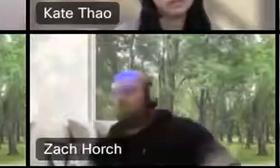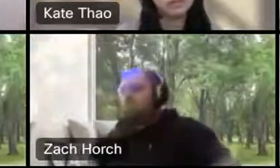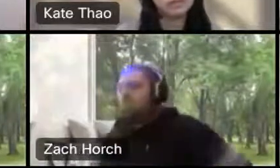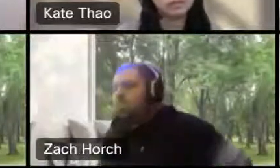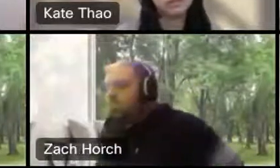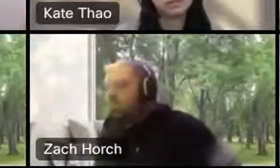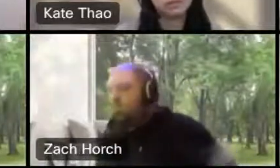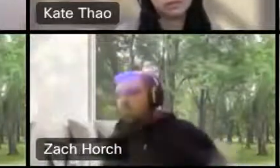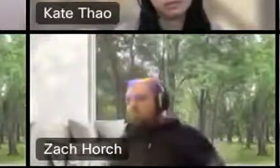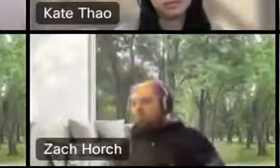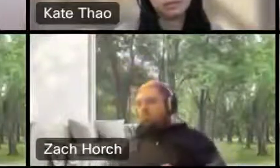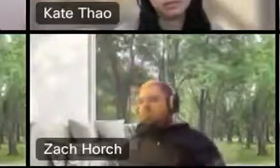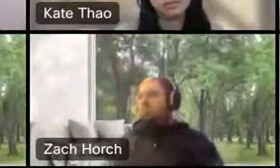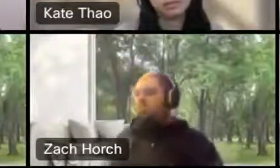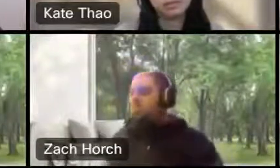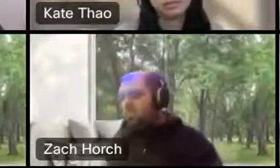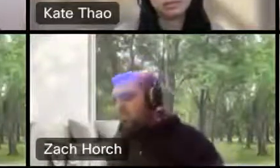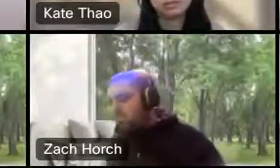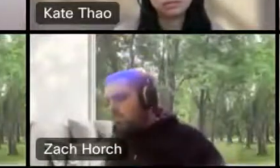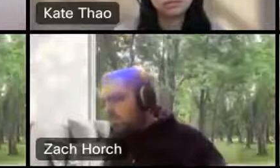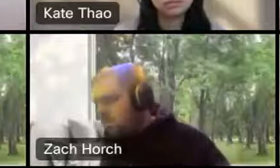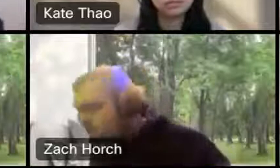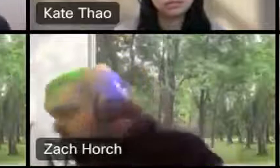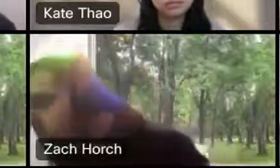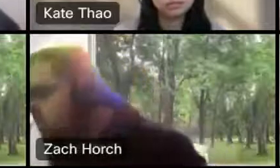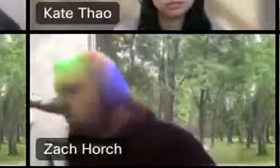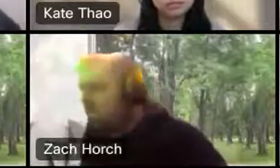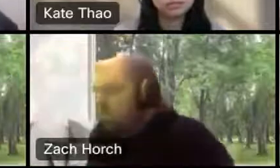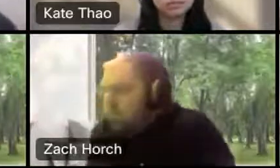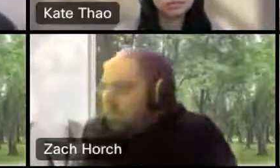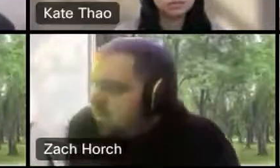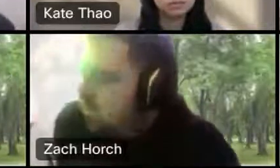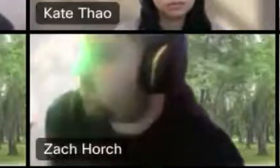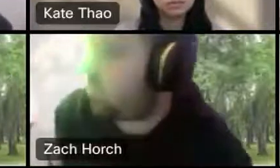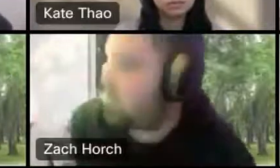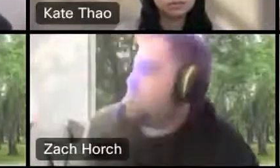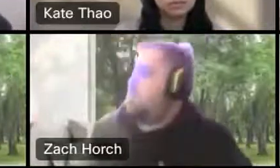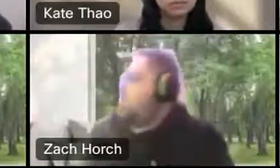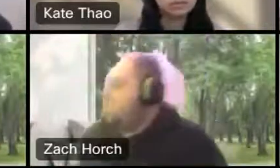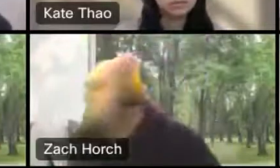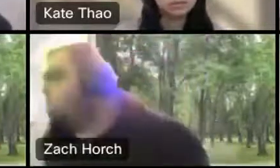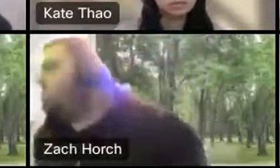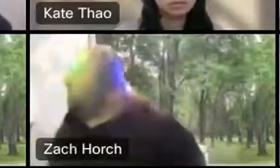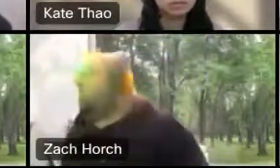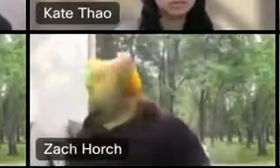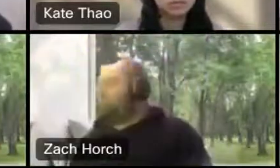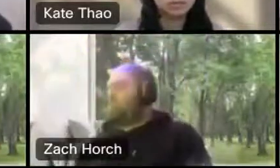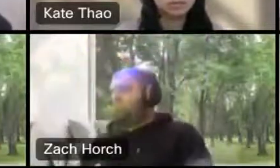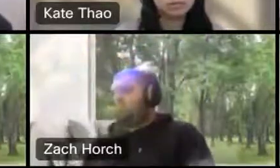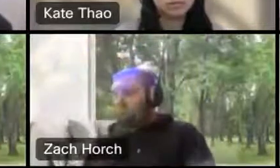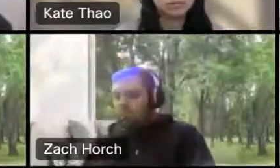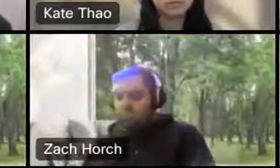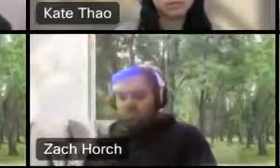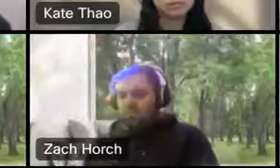of issues. So I just appreciate Sharon doing that. I appreciate Johnny and Jordan both being able to attend that as well and bring back those